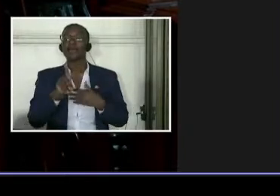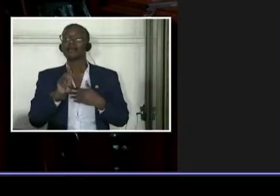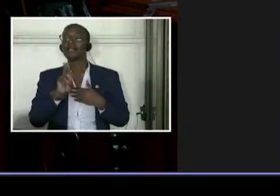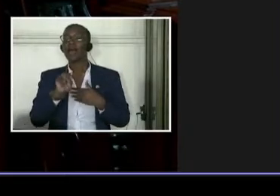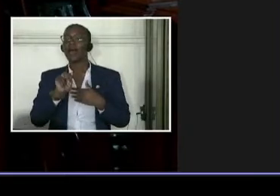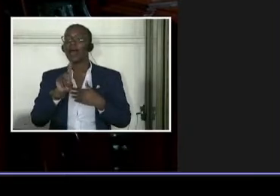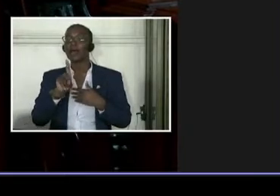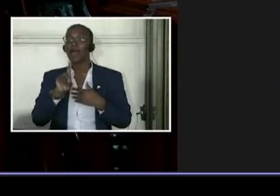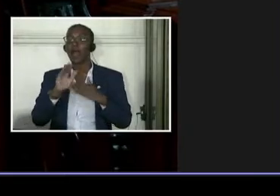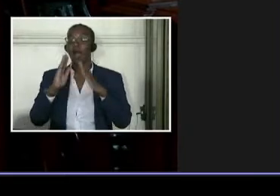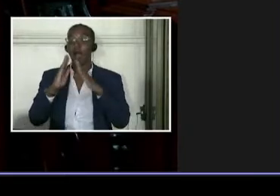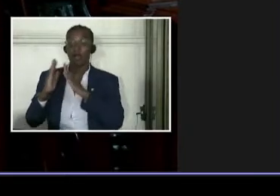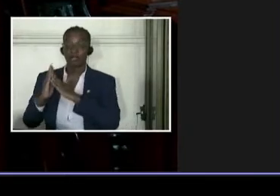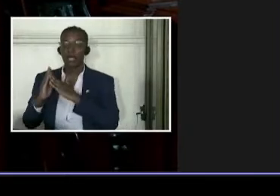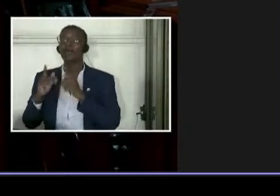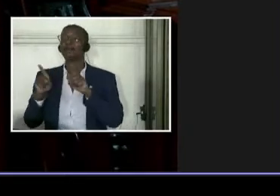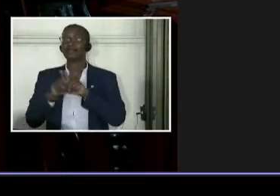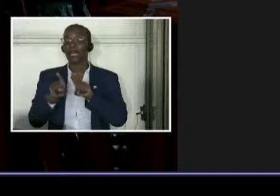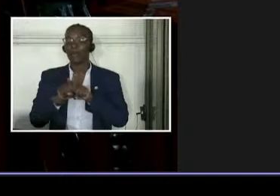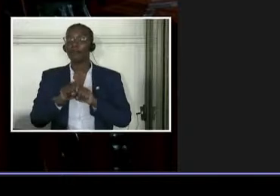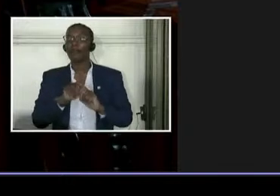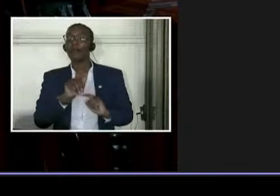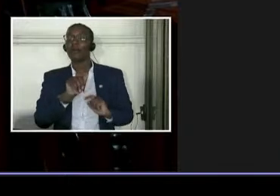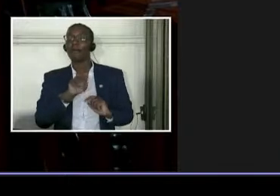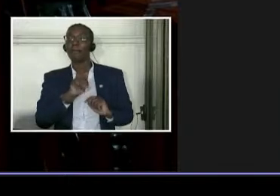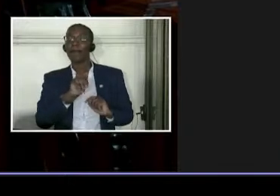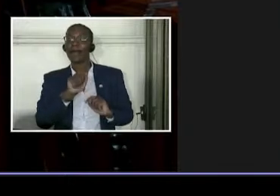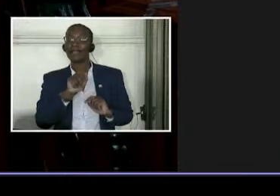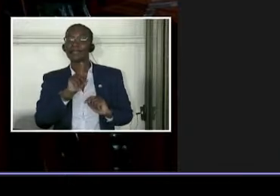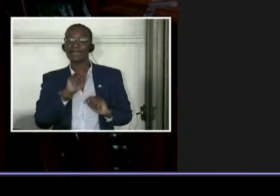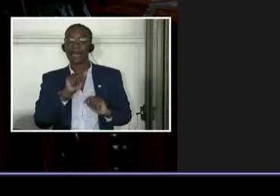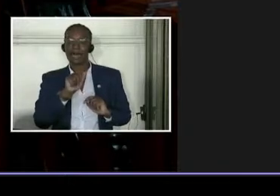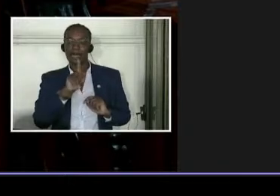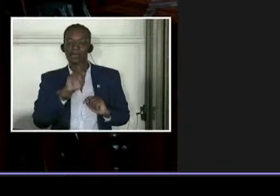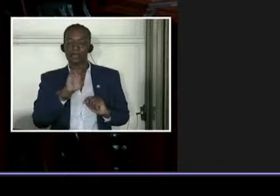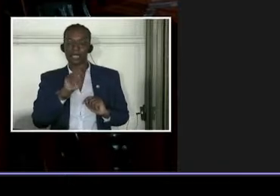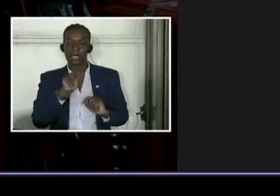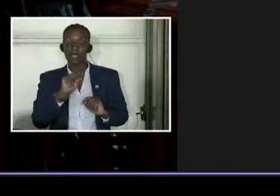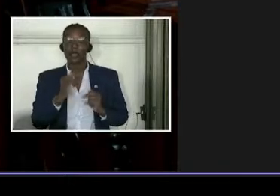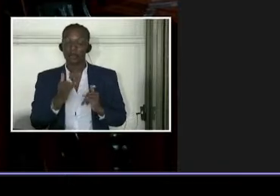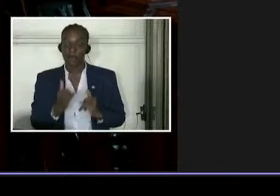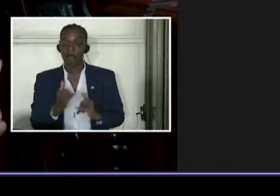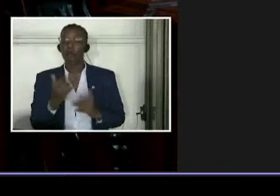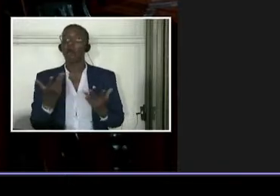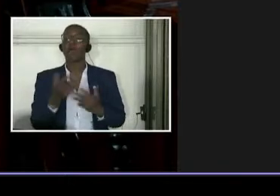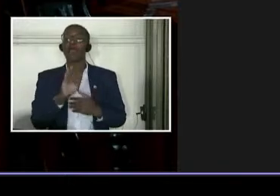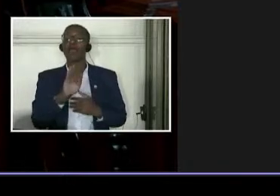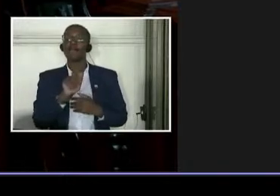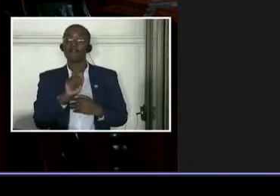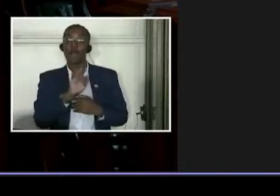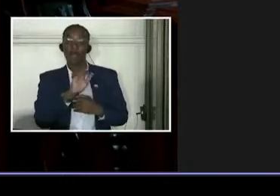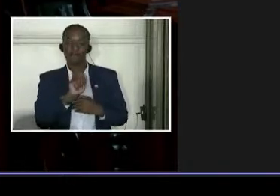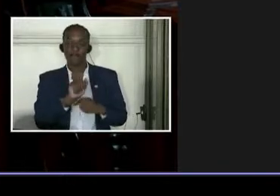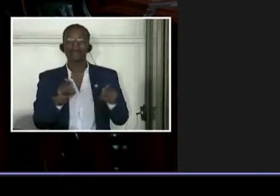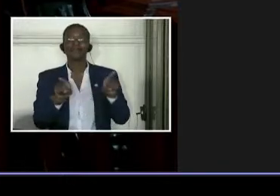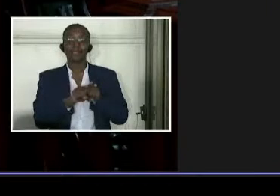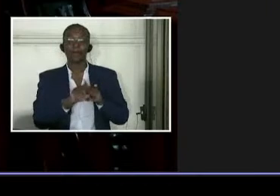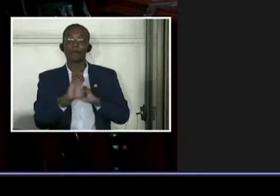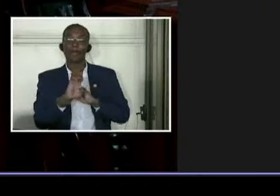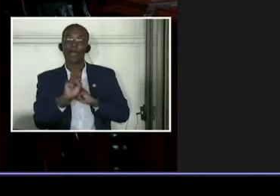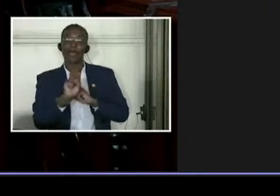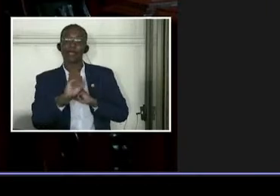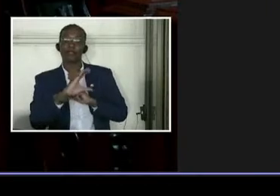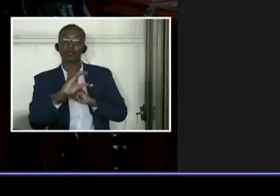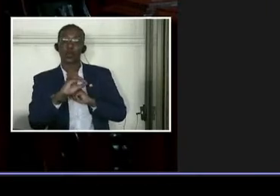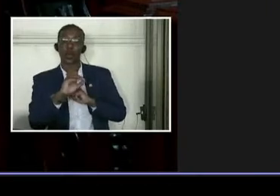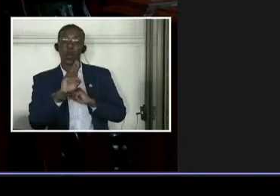doing them in Madadeni. We are going to be doing some in Ifafa and in Escort. So we are